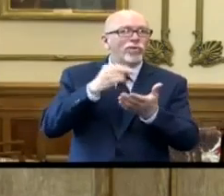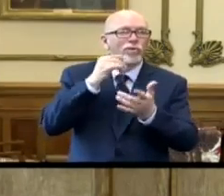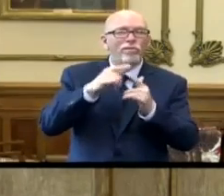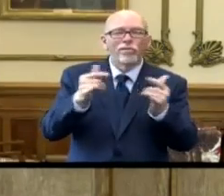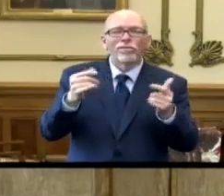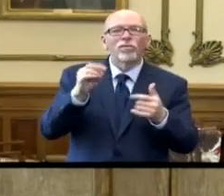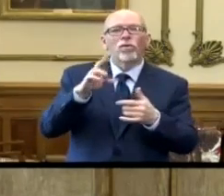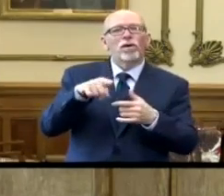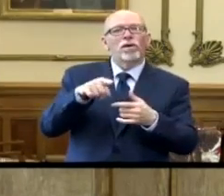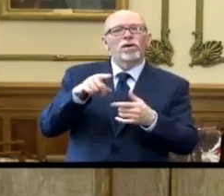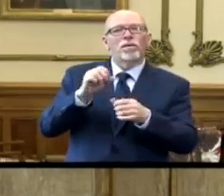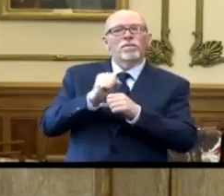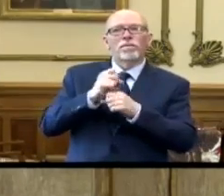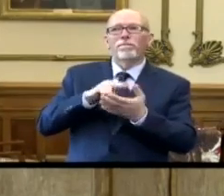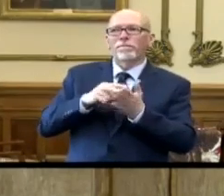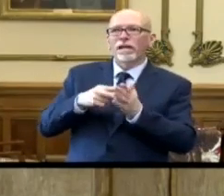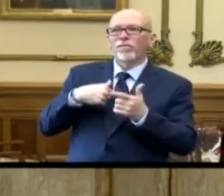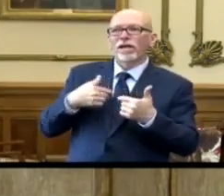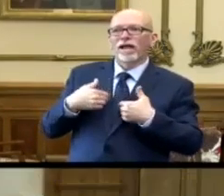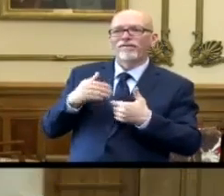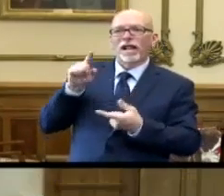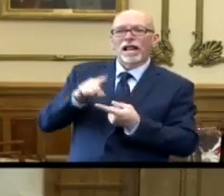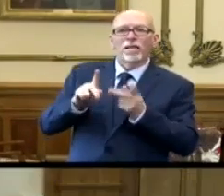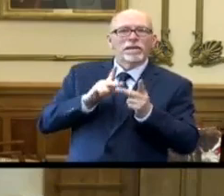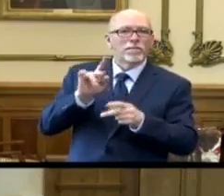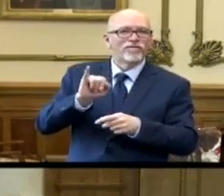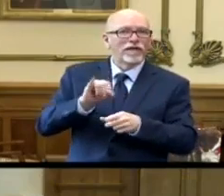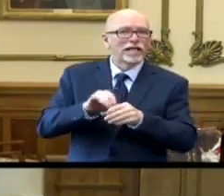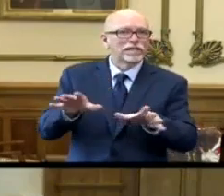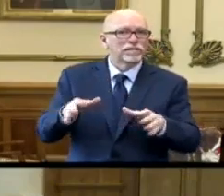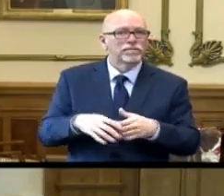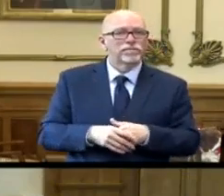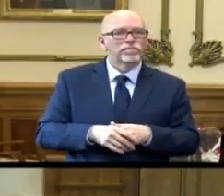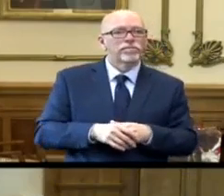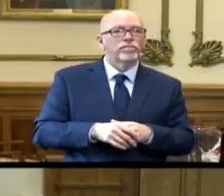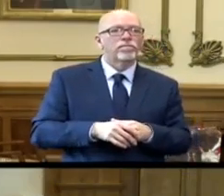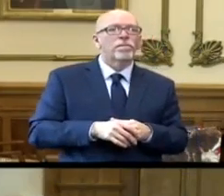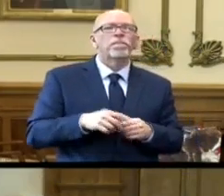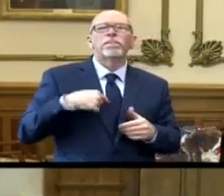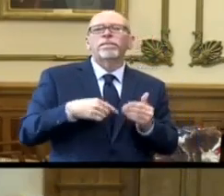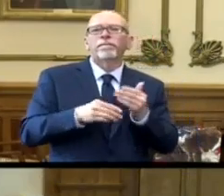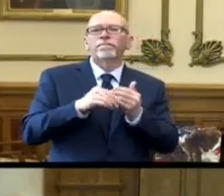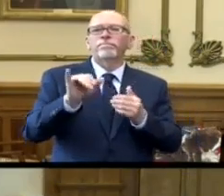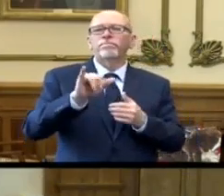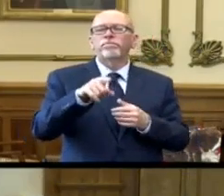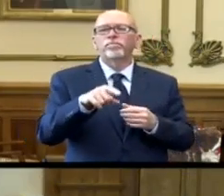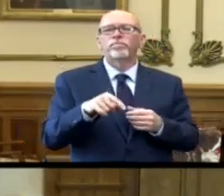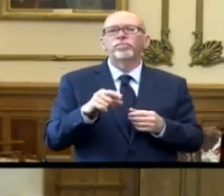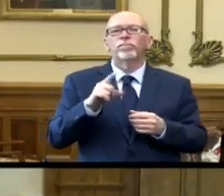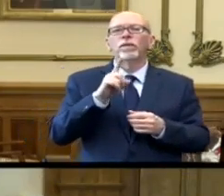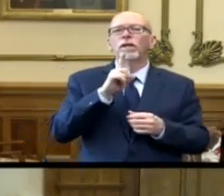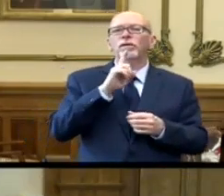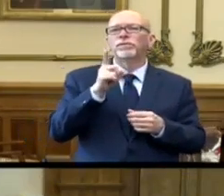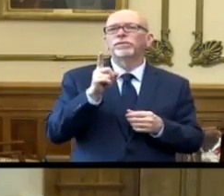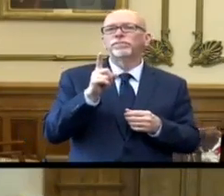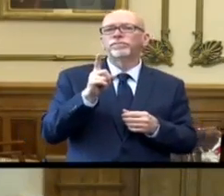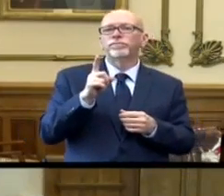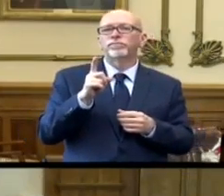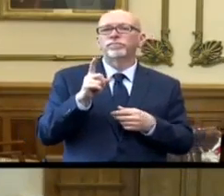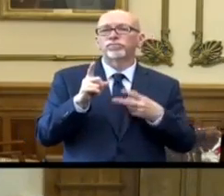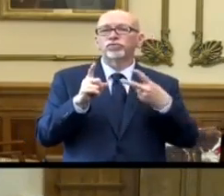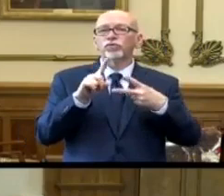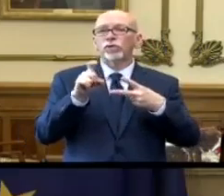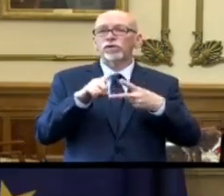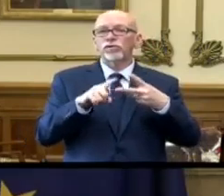also meaning that we're just having fewer people infected. Yeah, and I would just add, Nikki, that it's actually the two